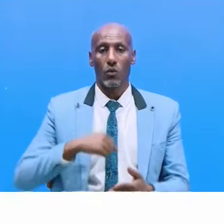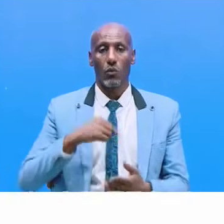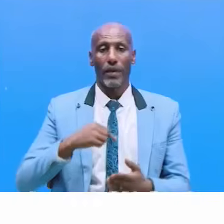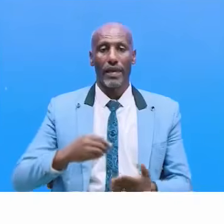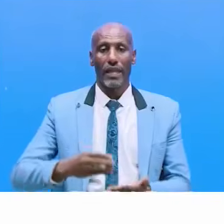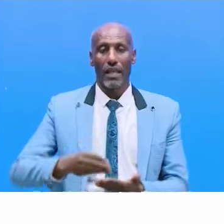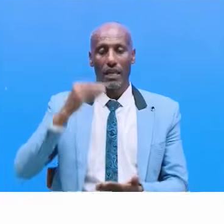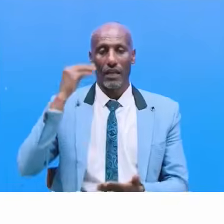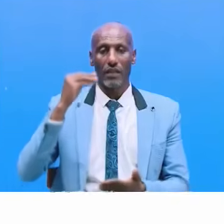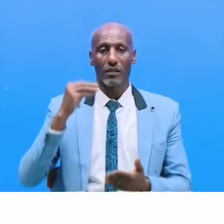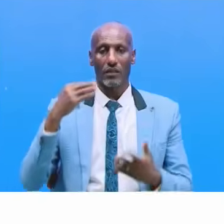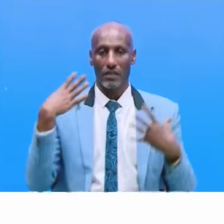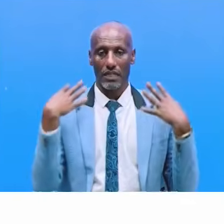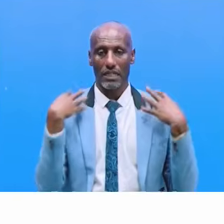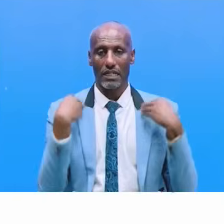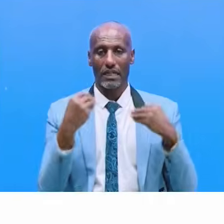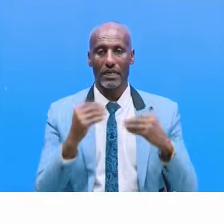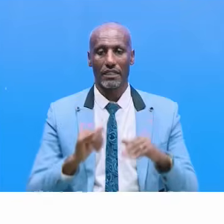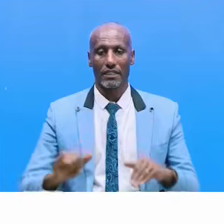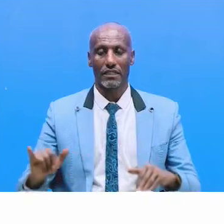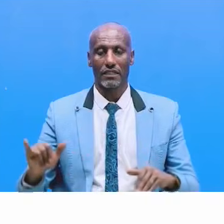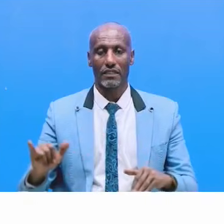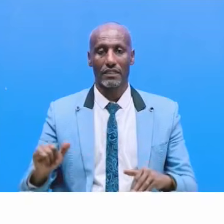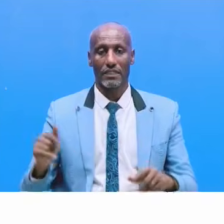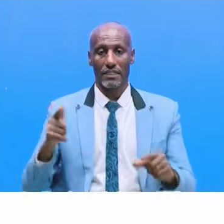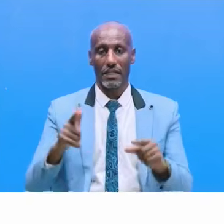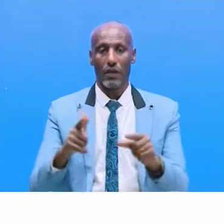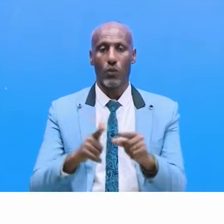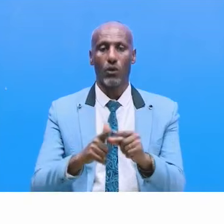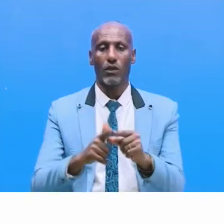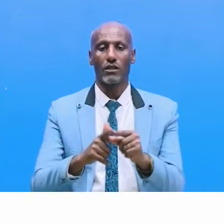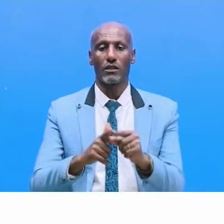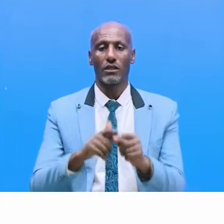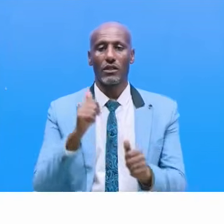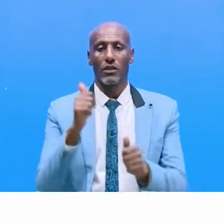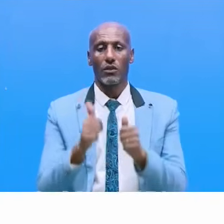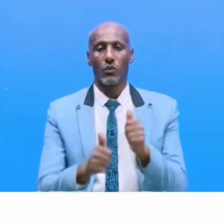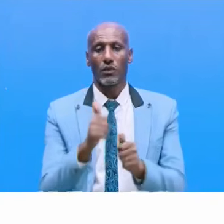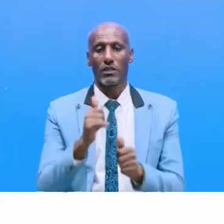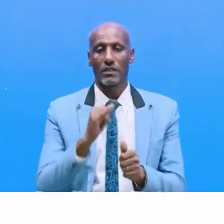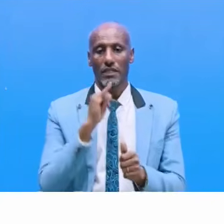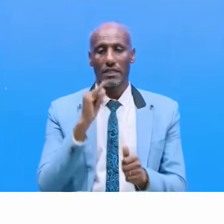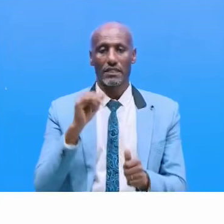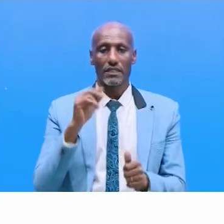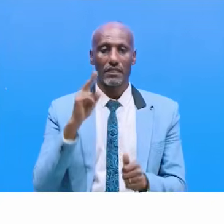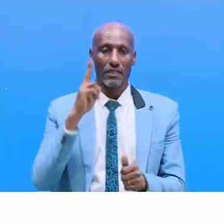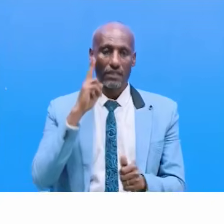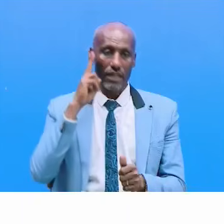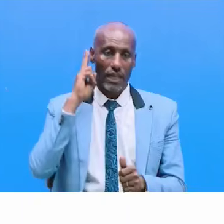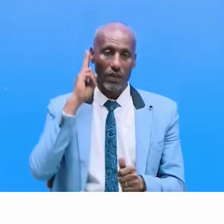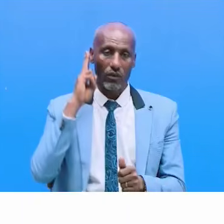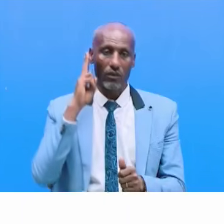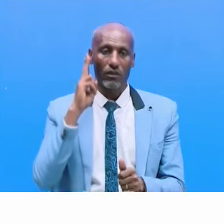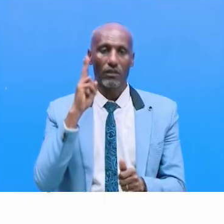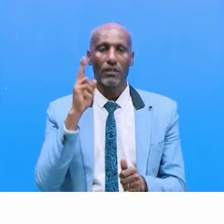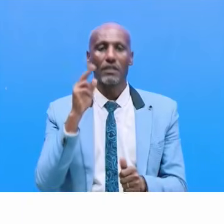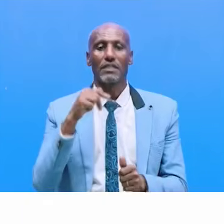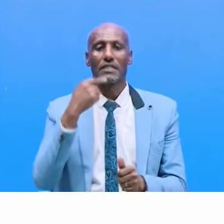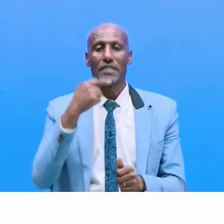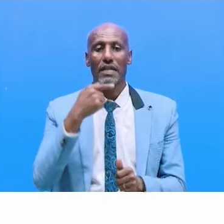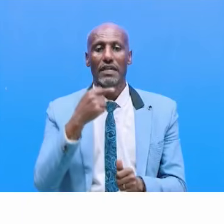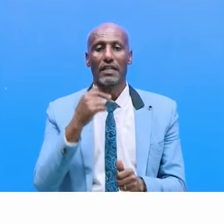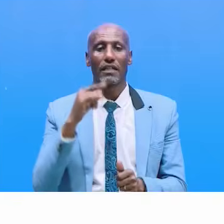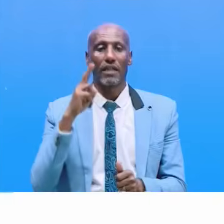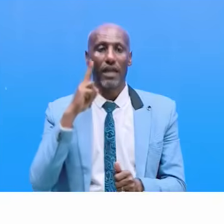Greeting. Greeting is a word which is hello. Greeting is a word that's saying